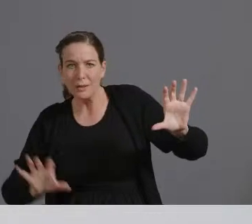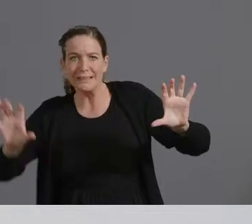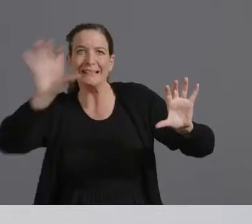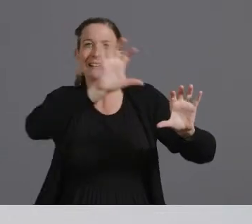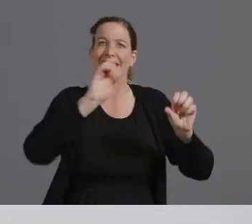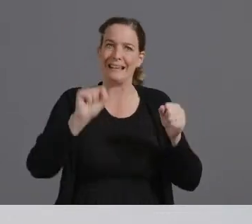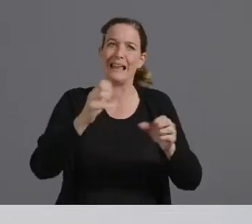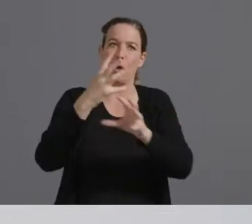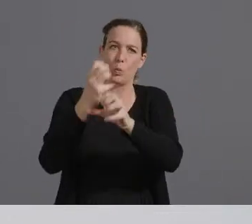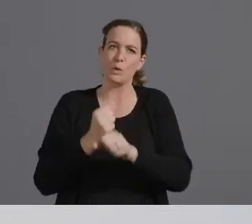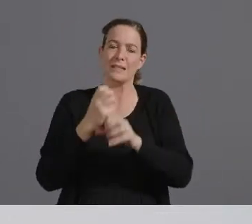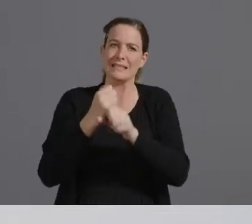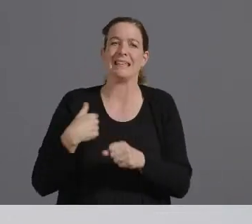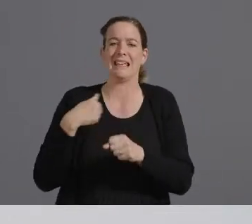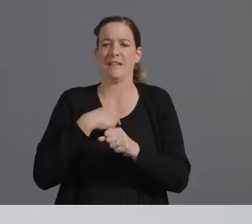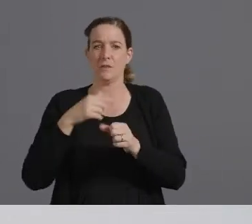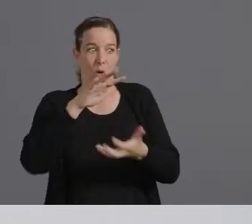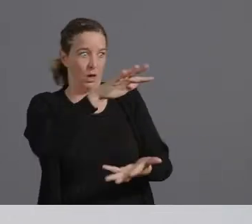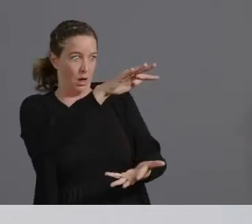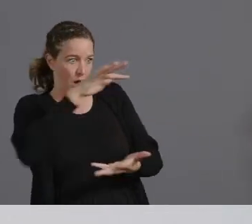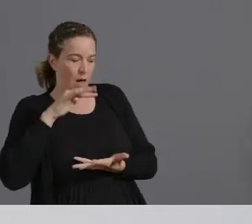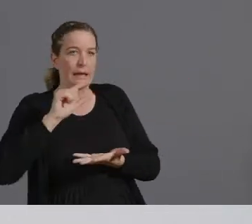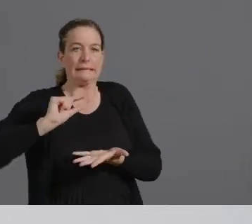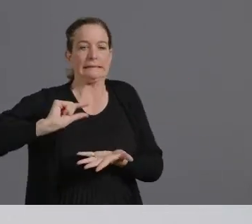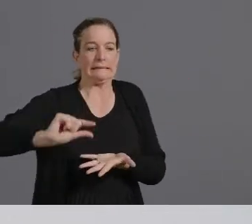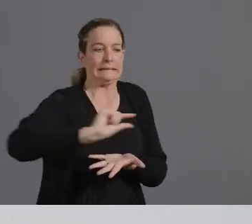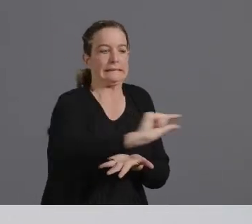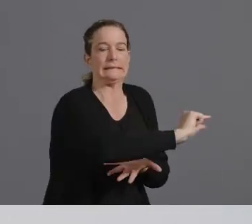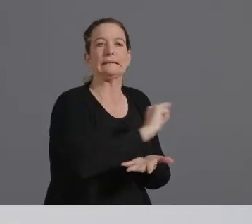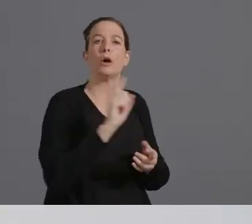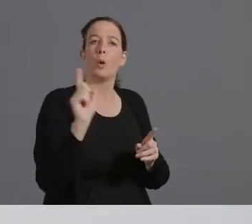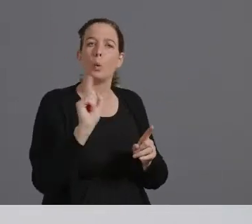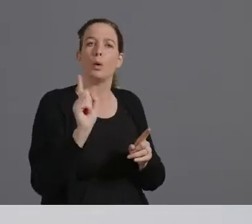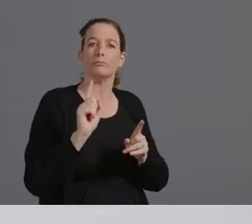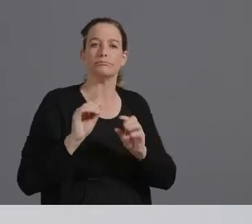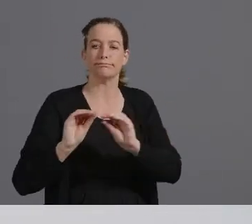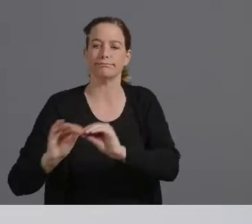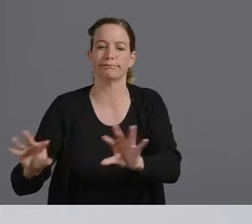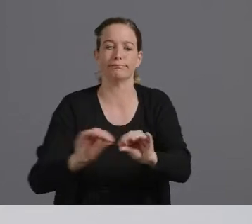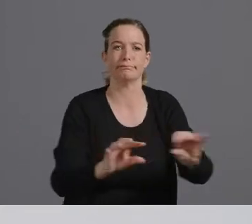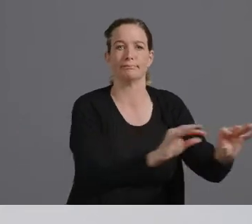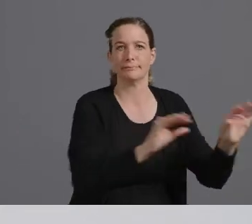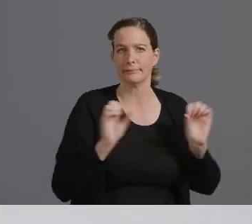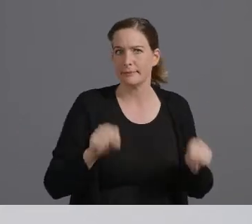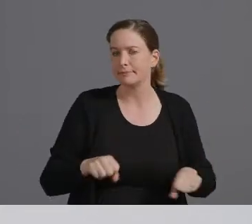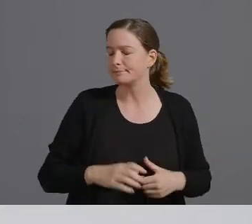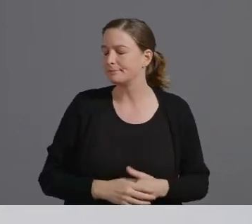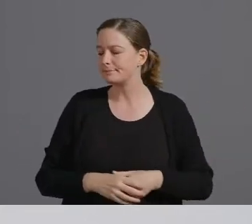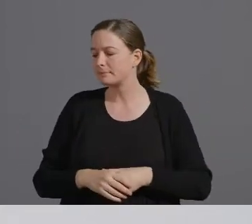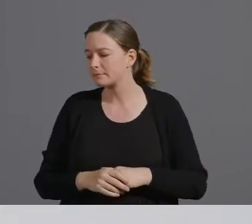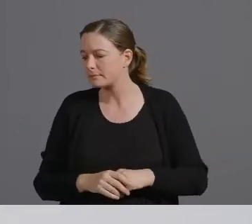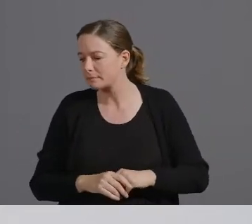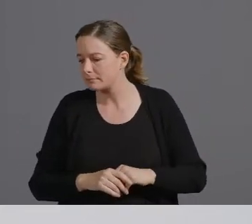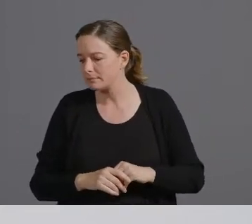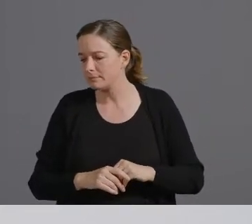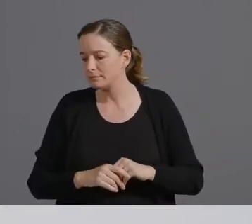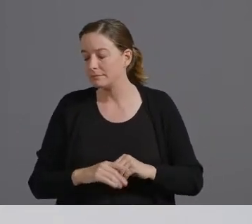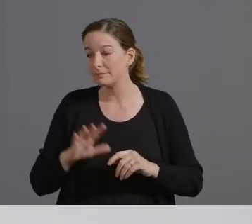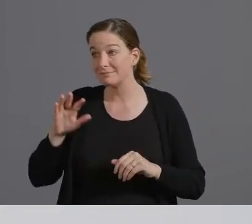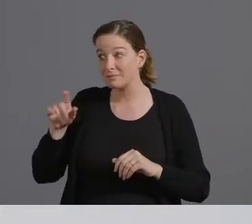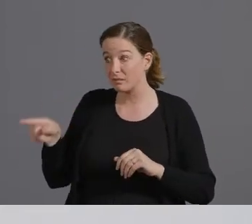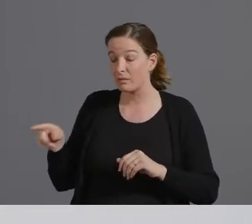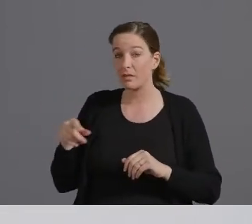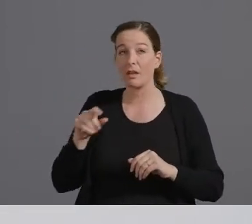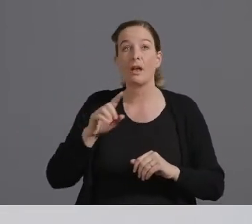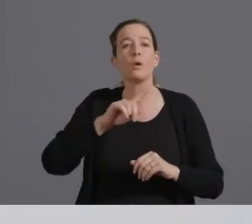do. Next question is two parts, and it is in regards to the executive order today. Okay. Do you agree with Governor